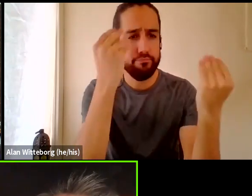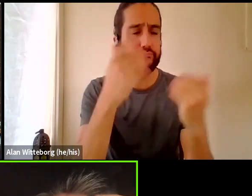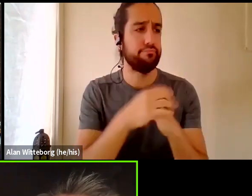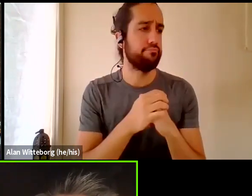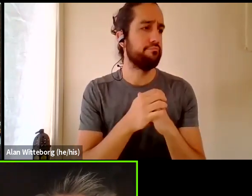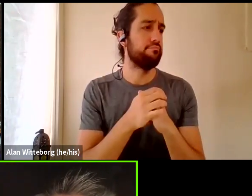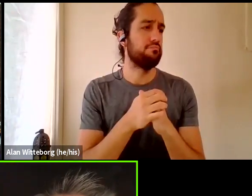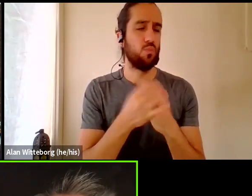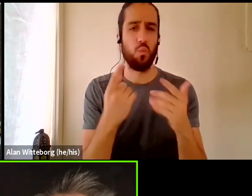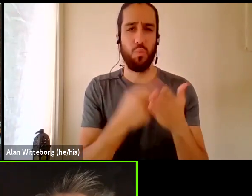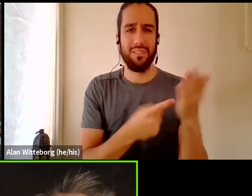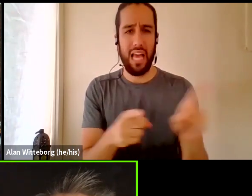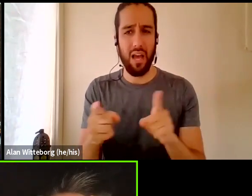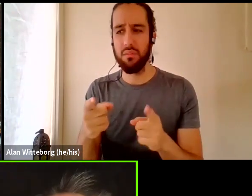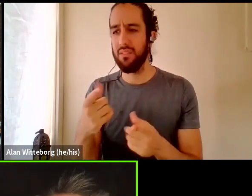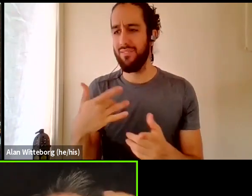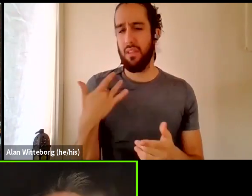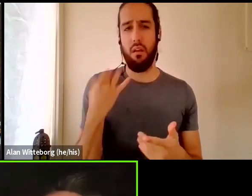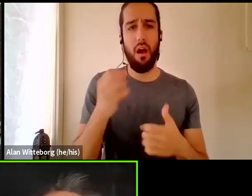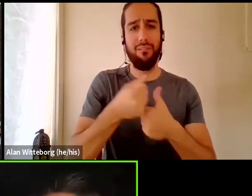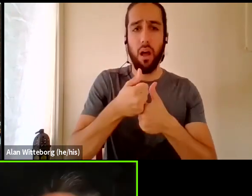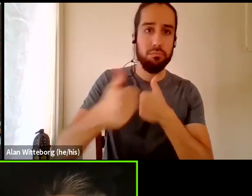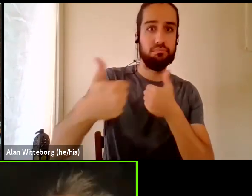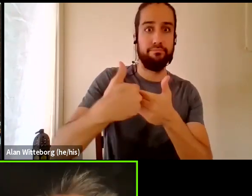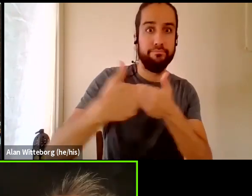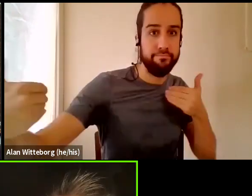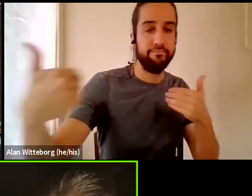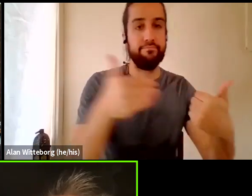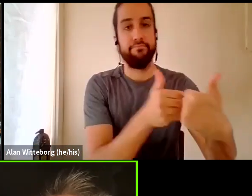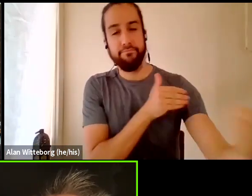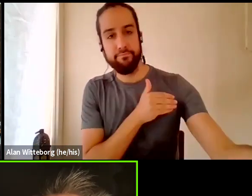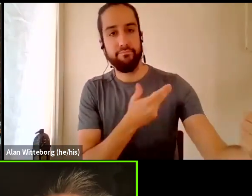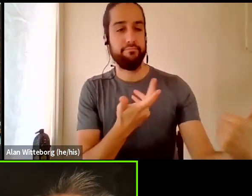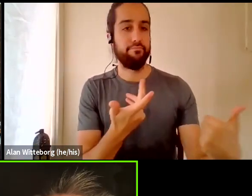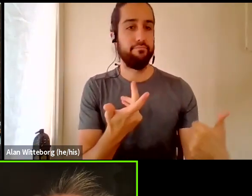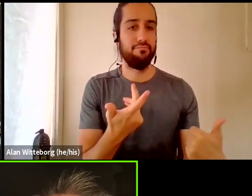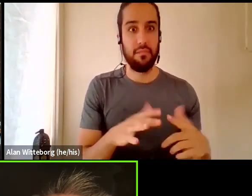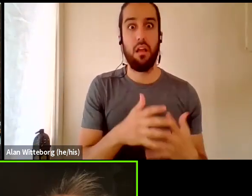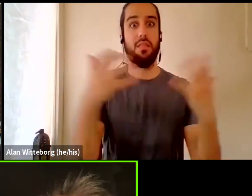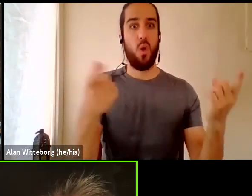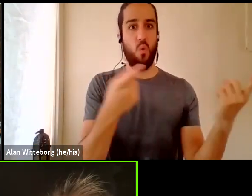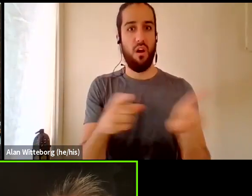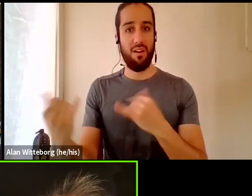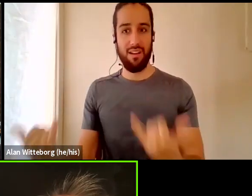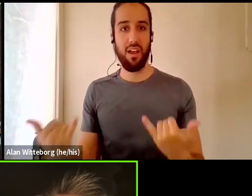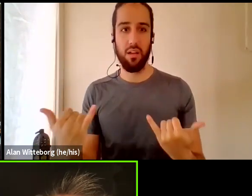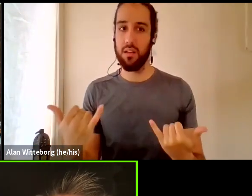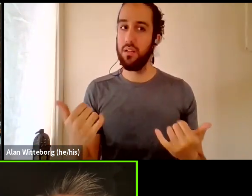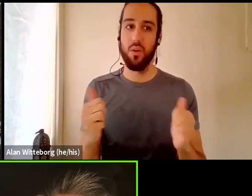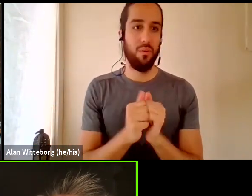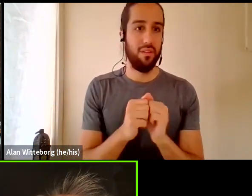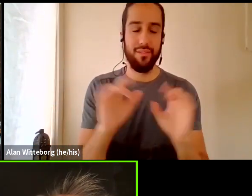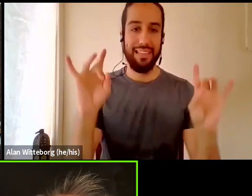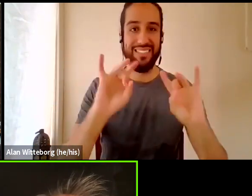of displacement? There is so much going on. And, you know, it's just especially today, what a violent day in our country,